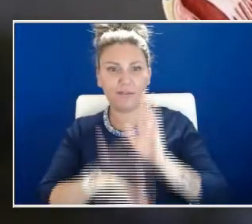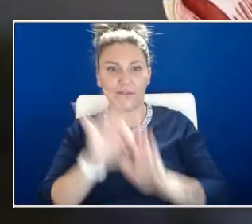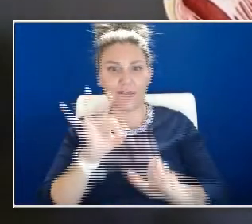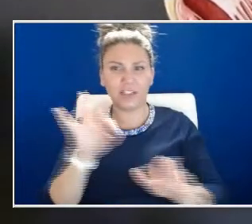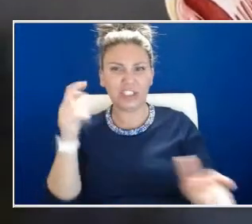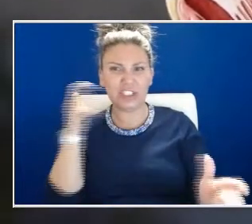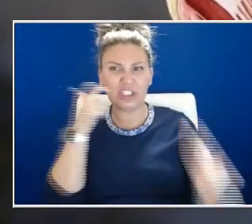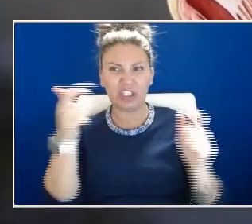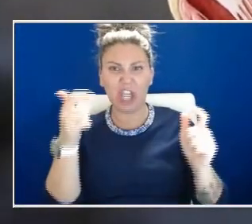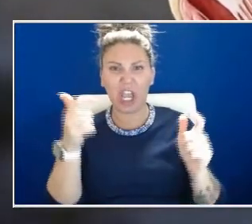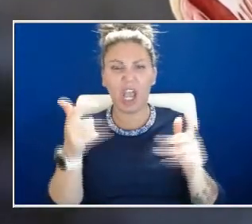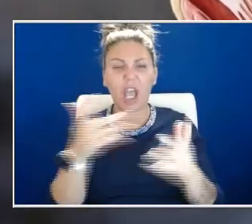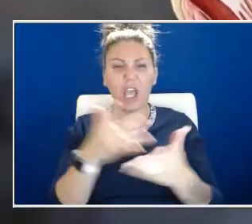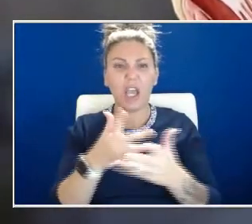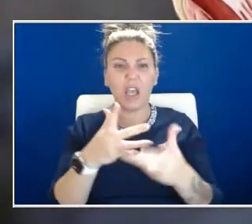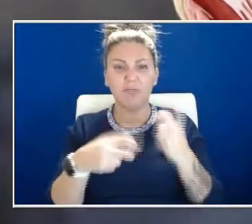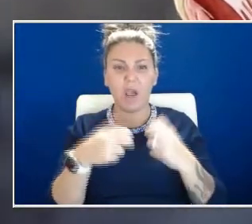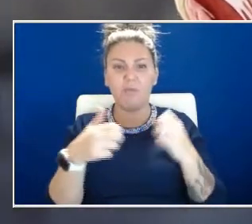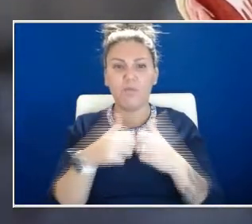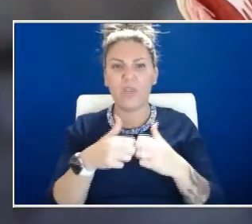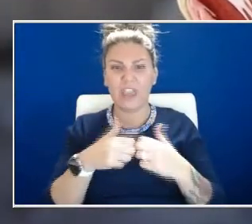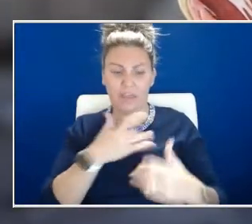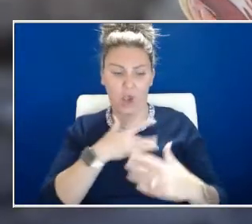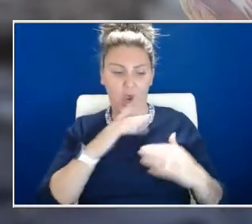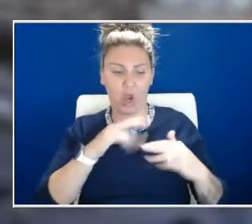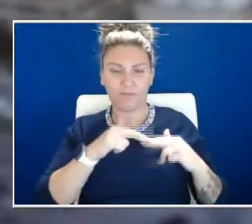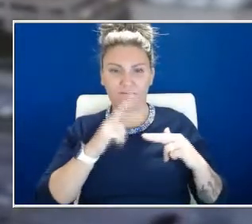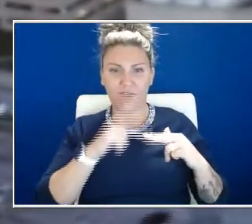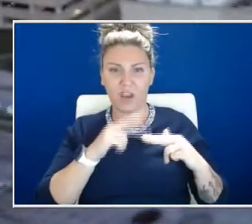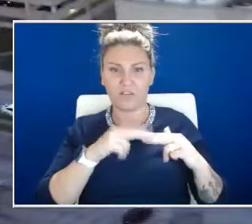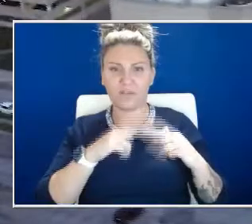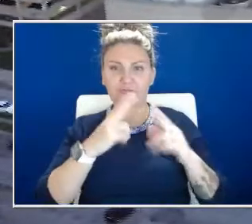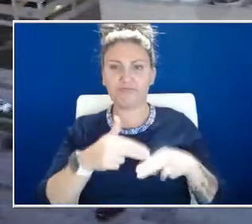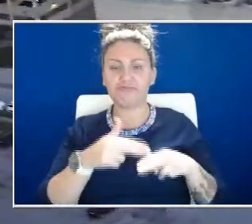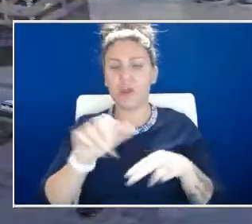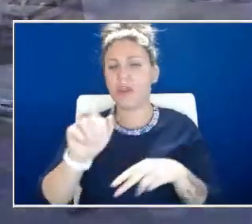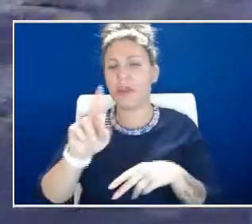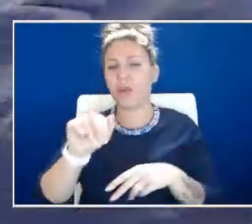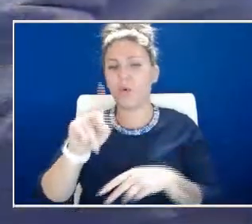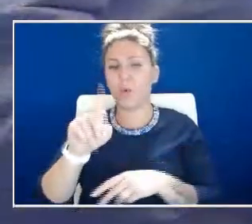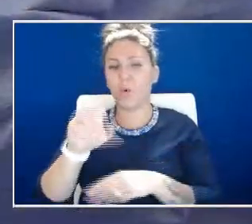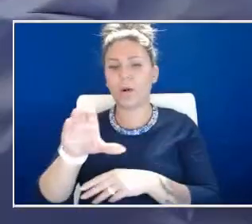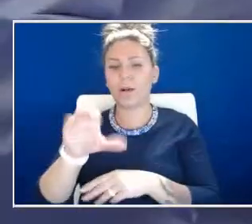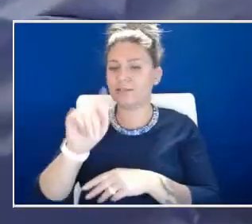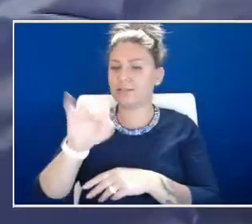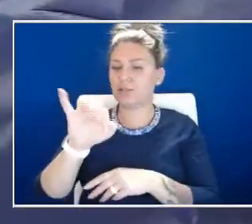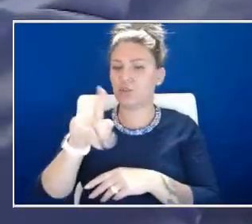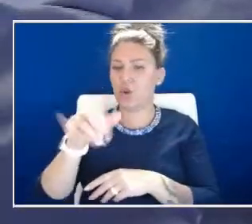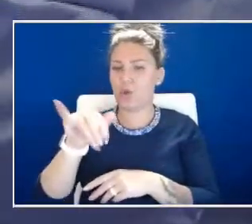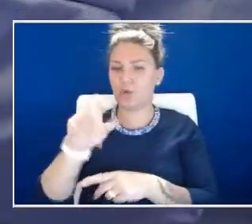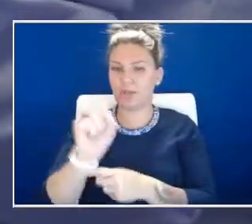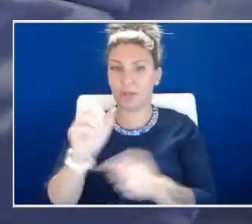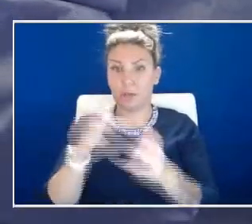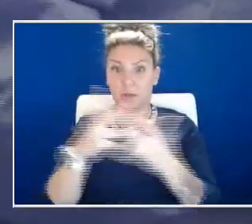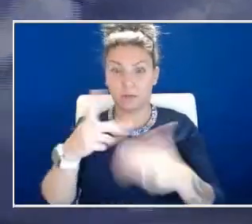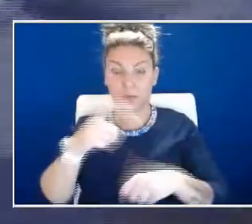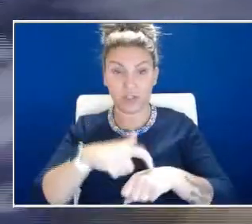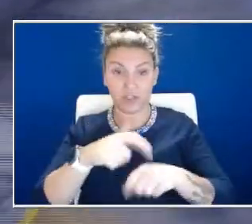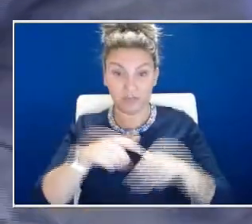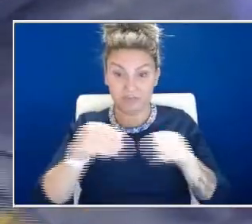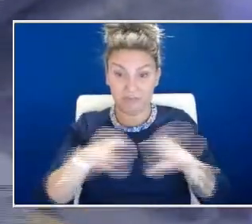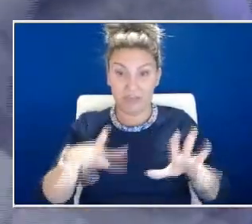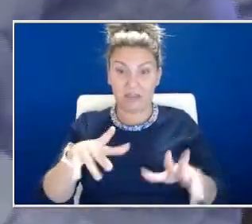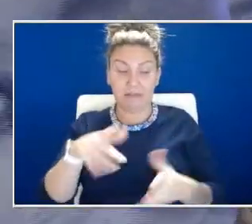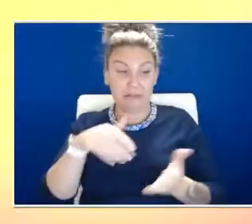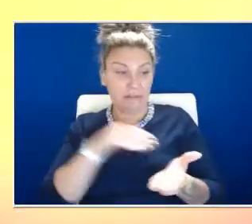with one of his heart valves. It's called aortic stenosis, and because so much time had been lost, doctors here had to work quickly